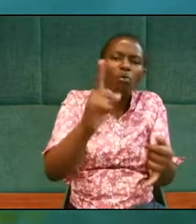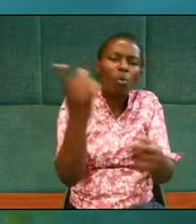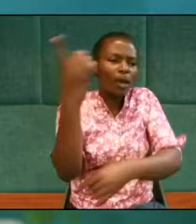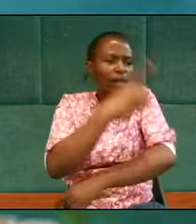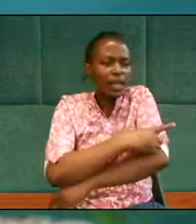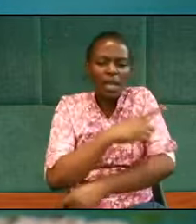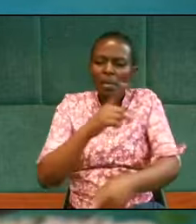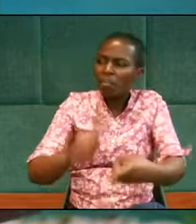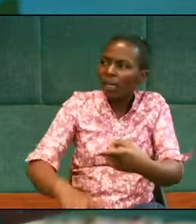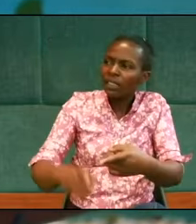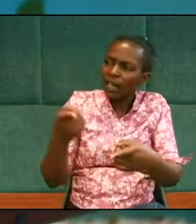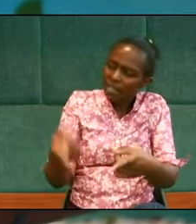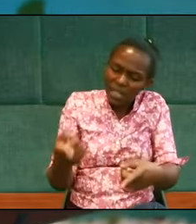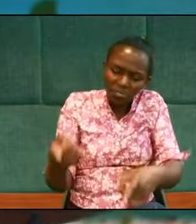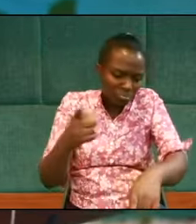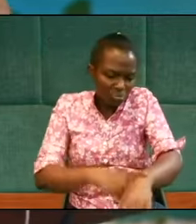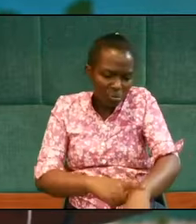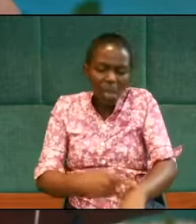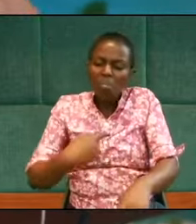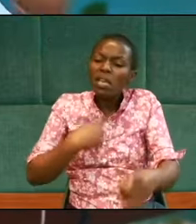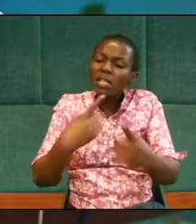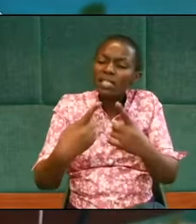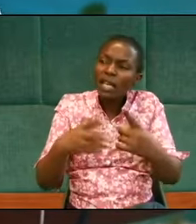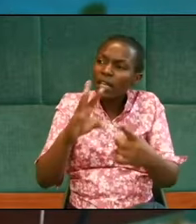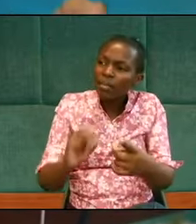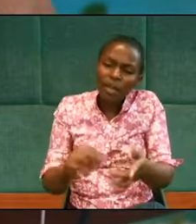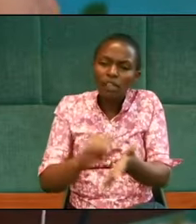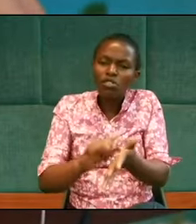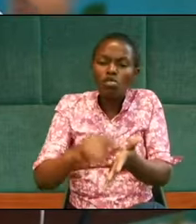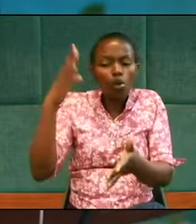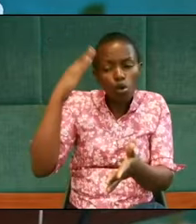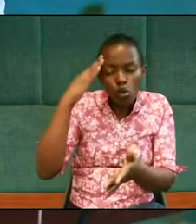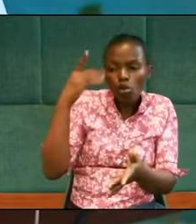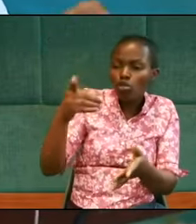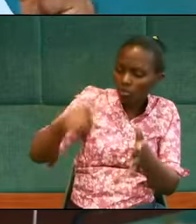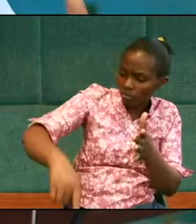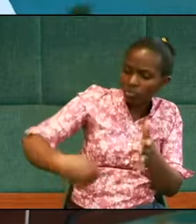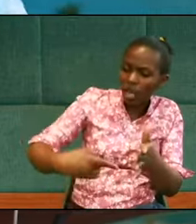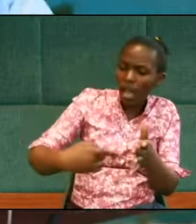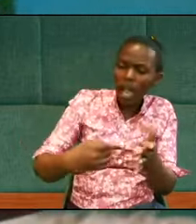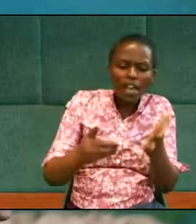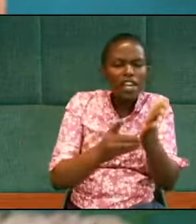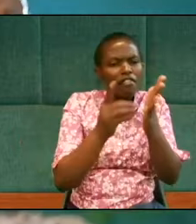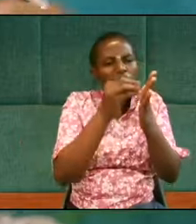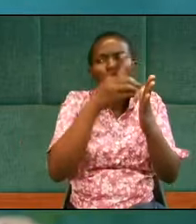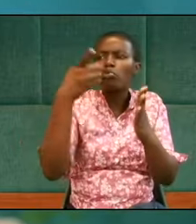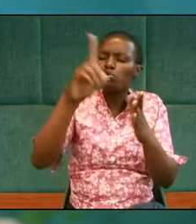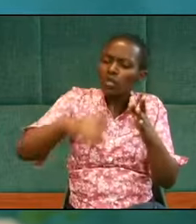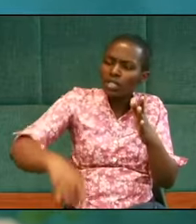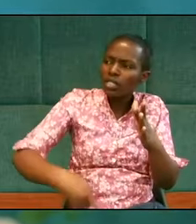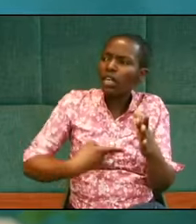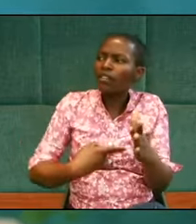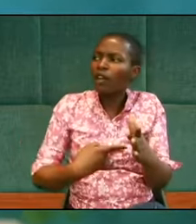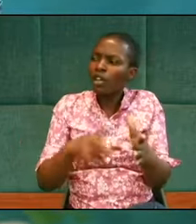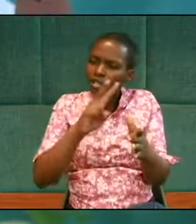But at this stage, I keep telling them, discover yourself, develop yourself, groom yourself, be